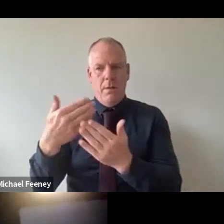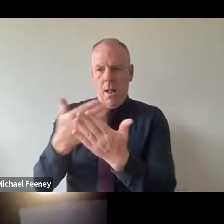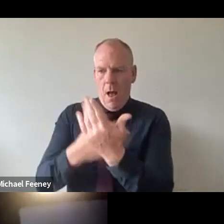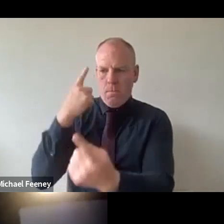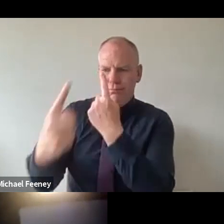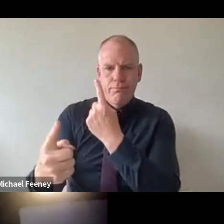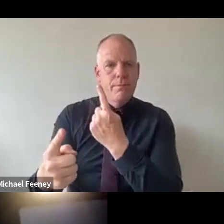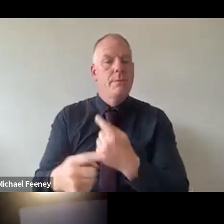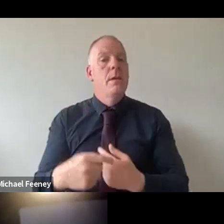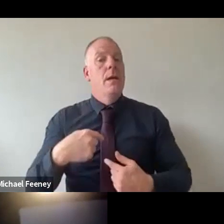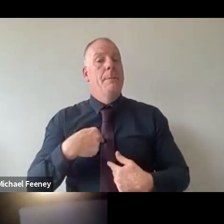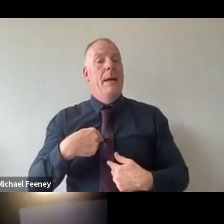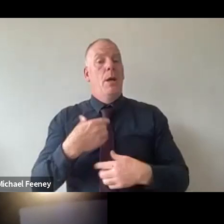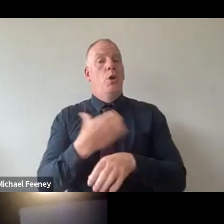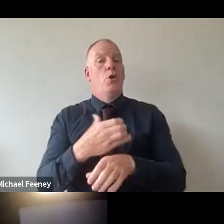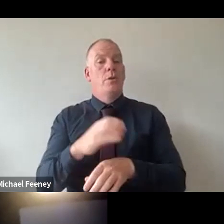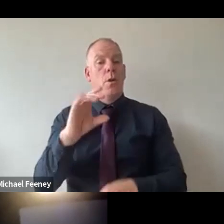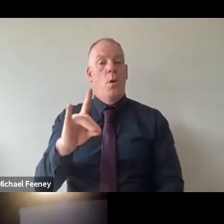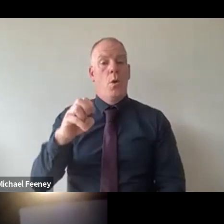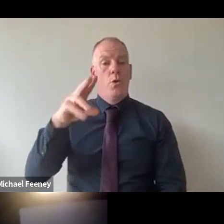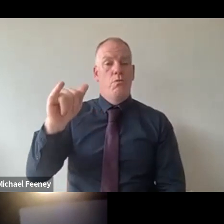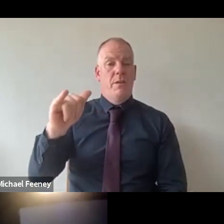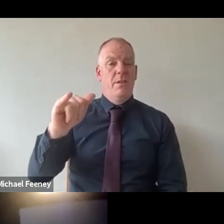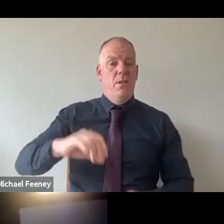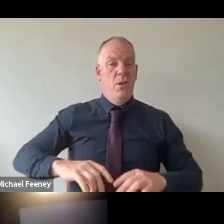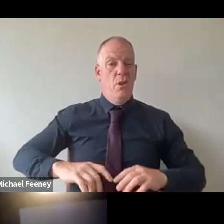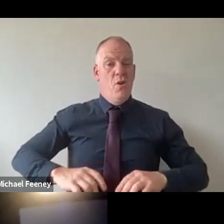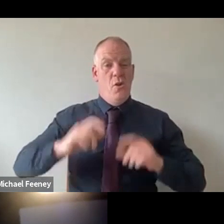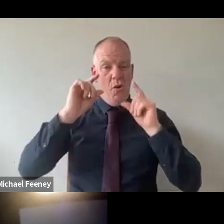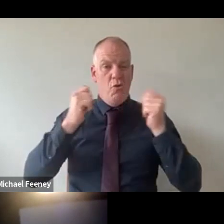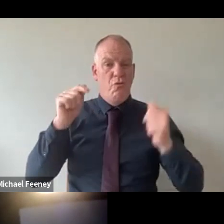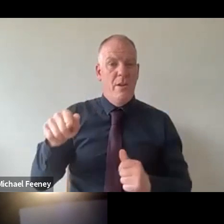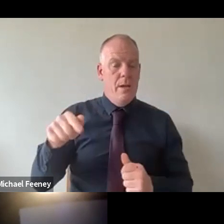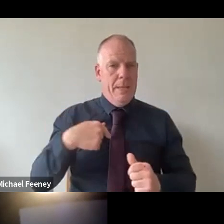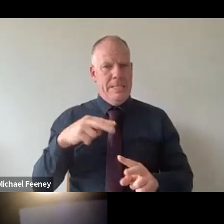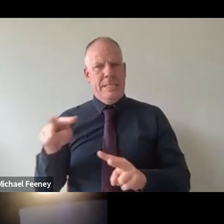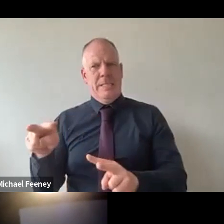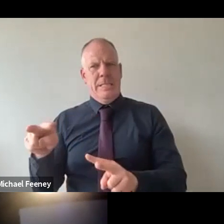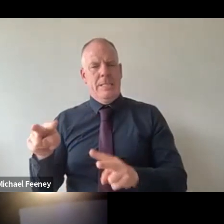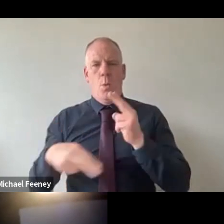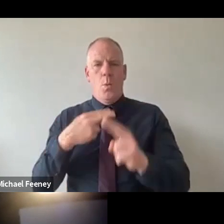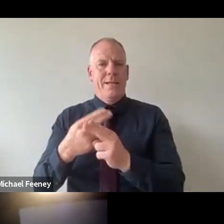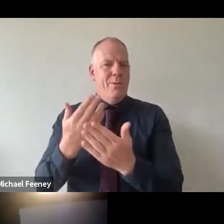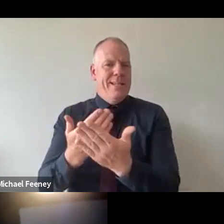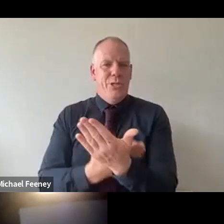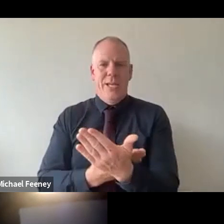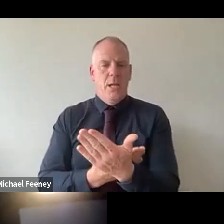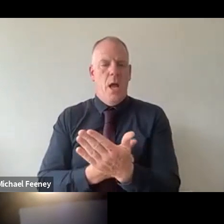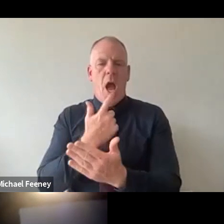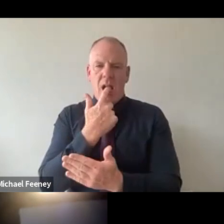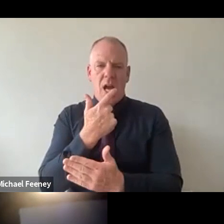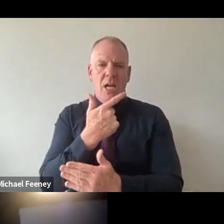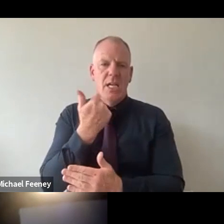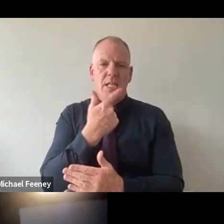Coming from the country where I originate from, I would be afraid that if it's not in the legislation, it's very easy to